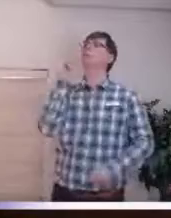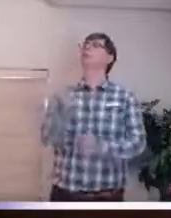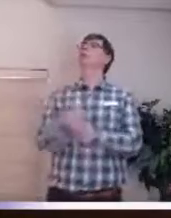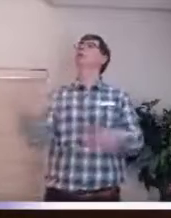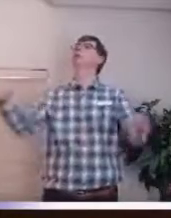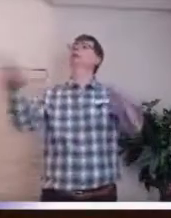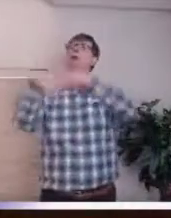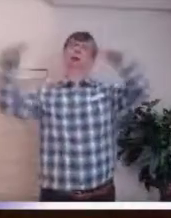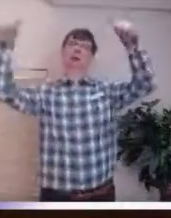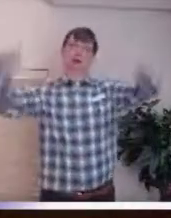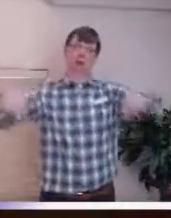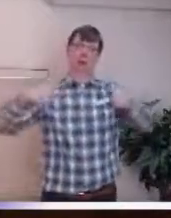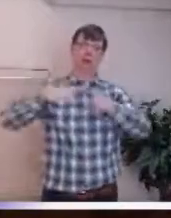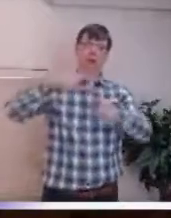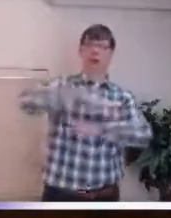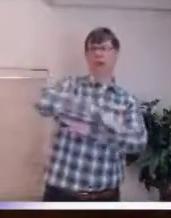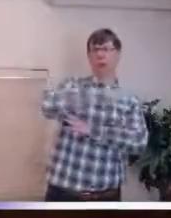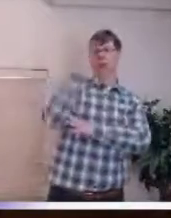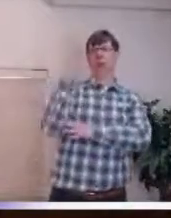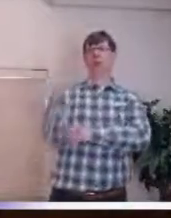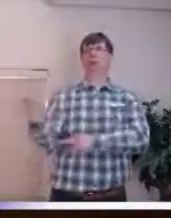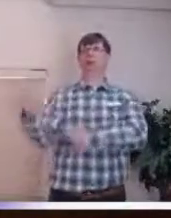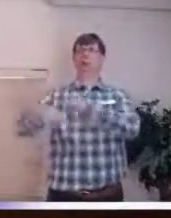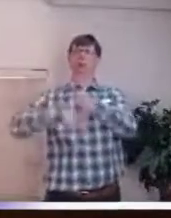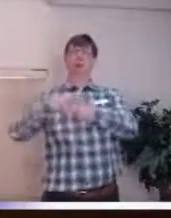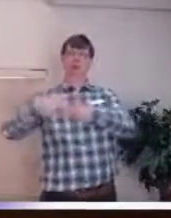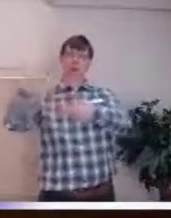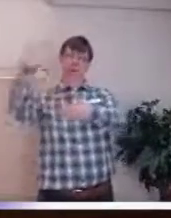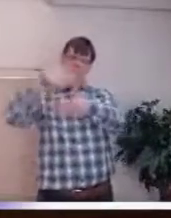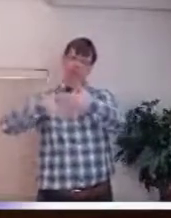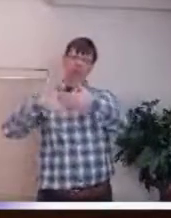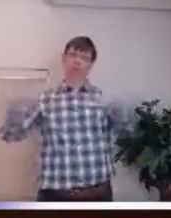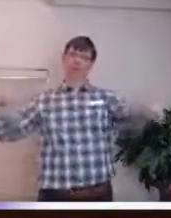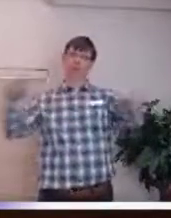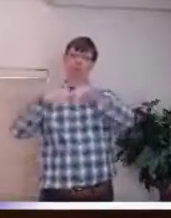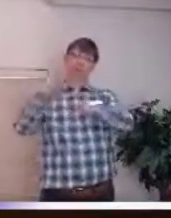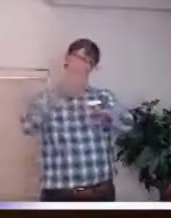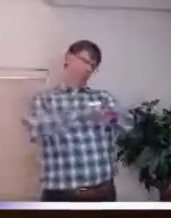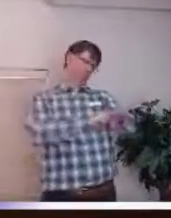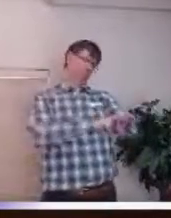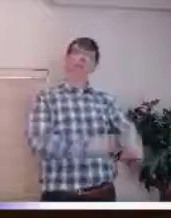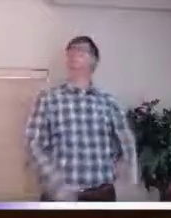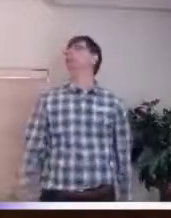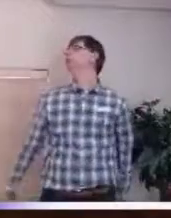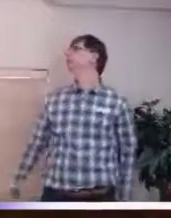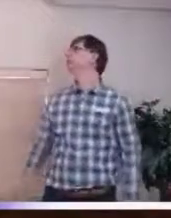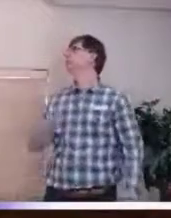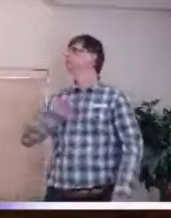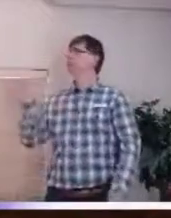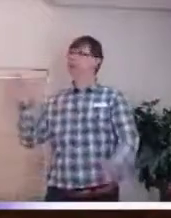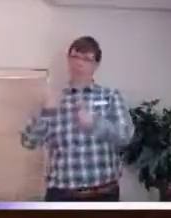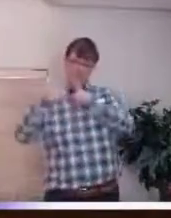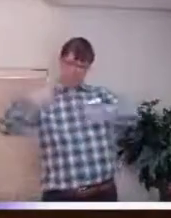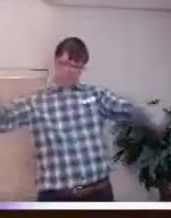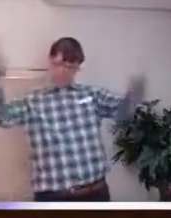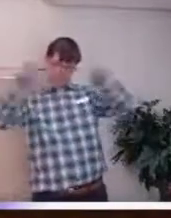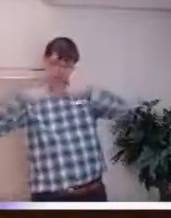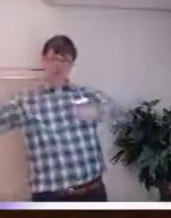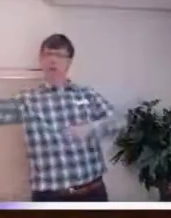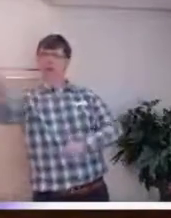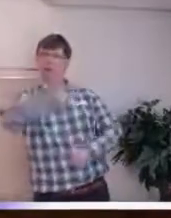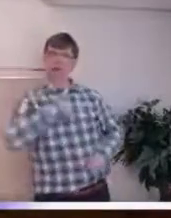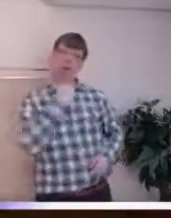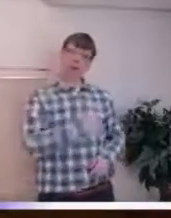here, right now, today, in this moment, in this particular time, that we can check ourselves and